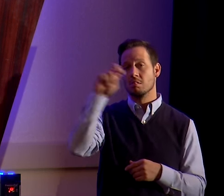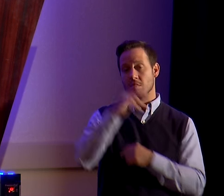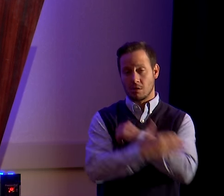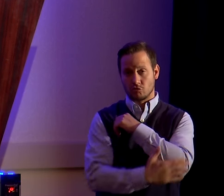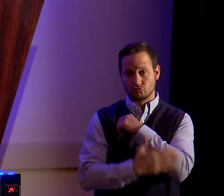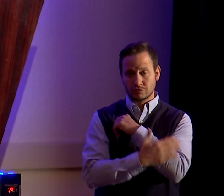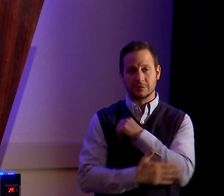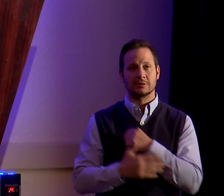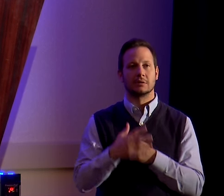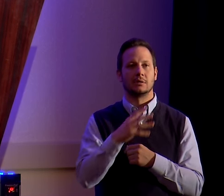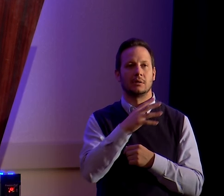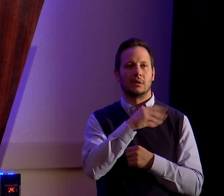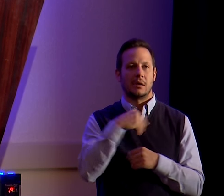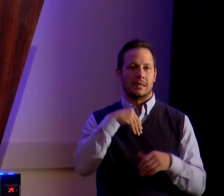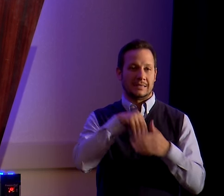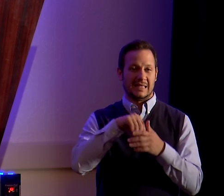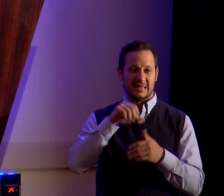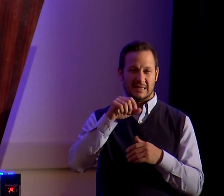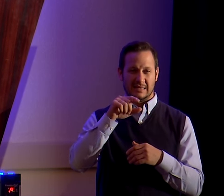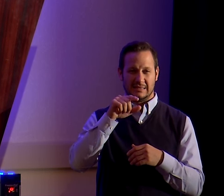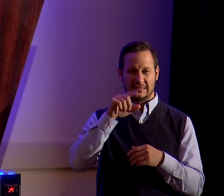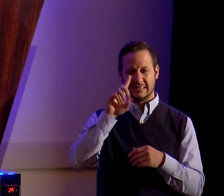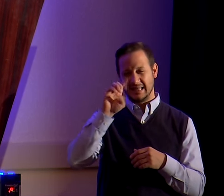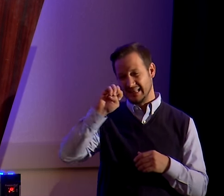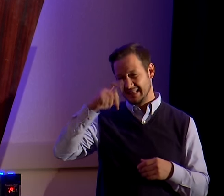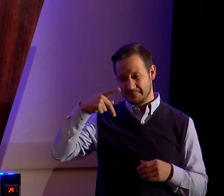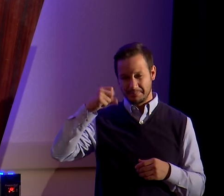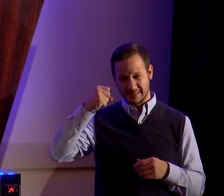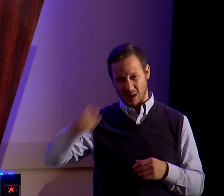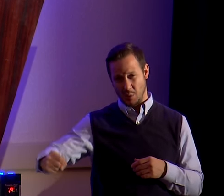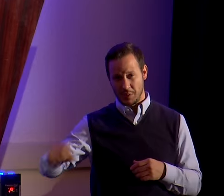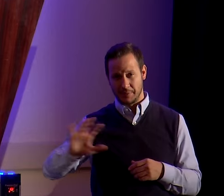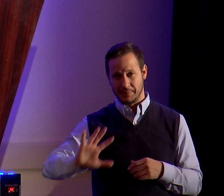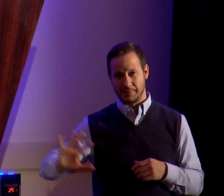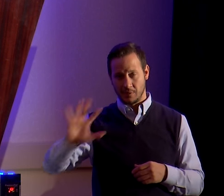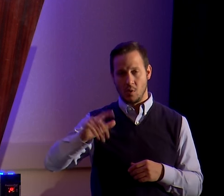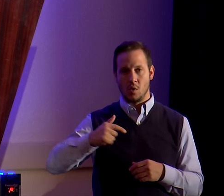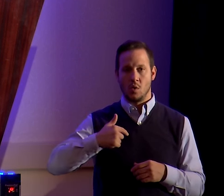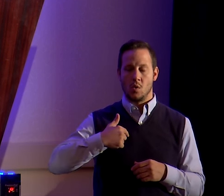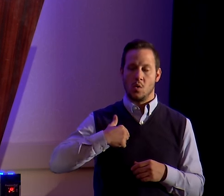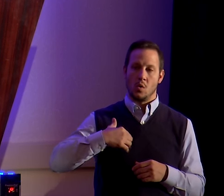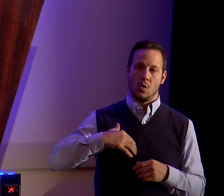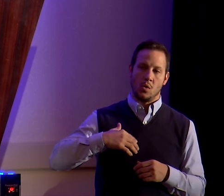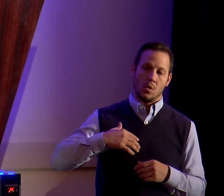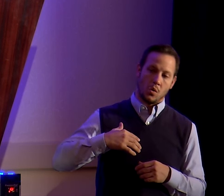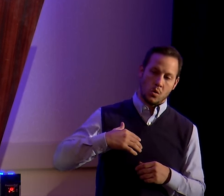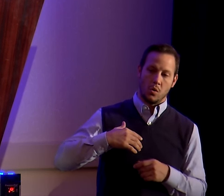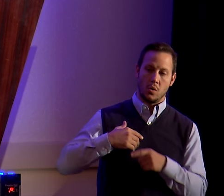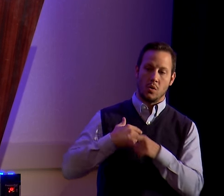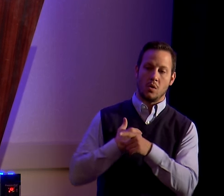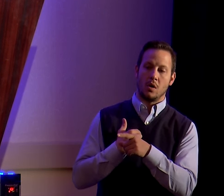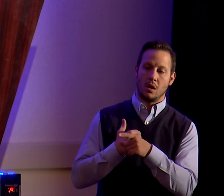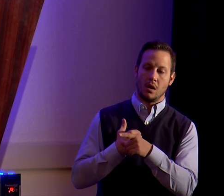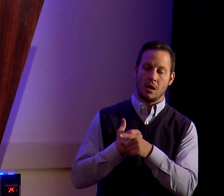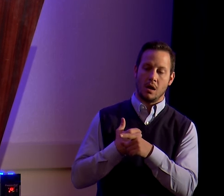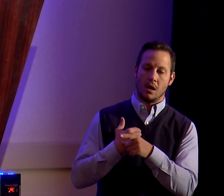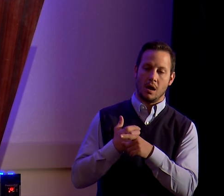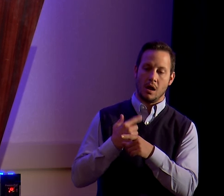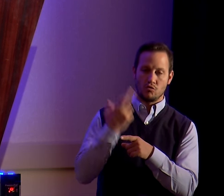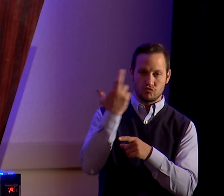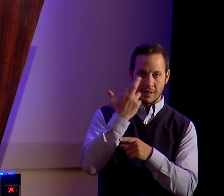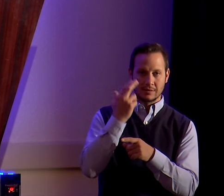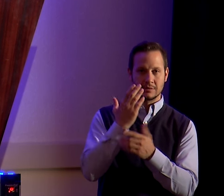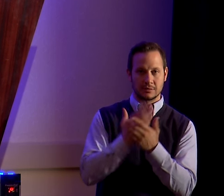happen to be around the Deep South, I found out that there are people who actually believe that the Earth is 6,000 years old,